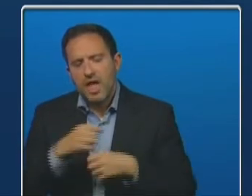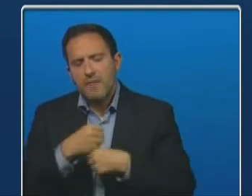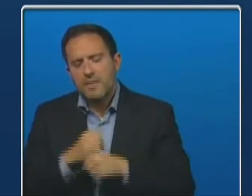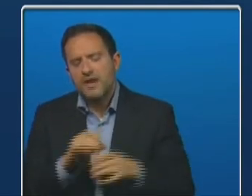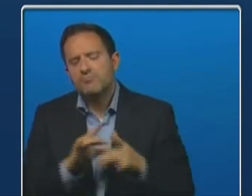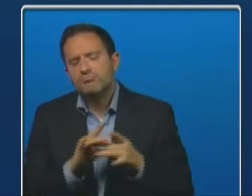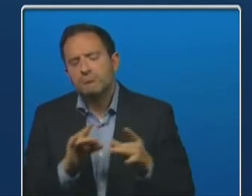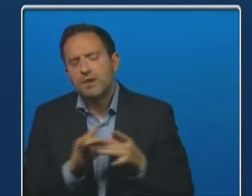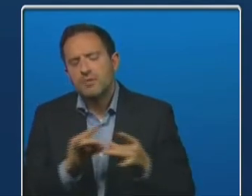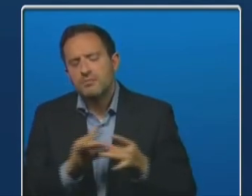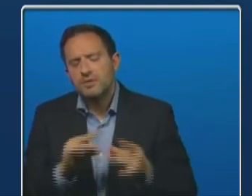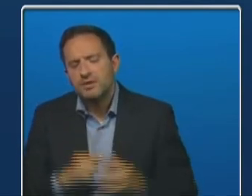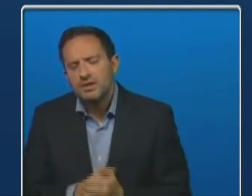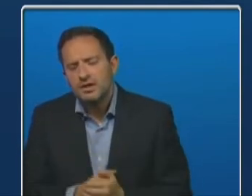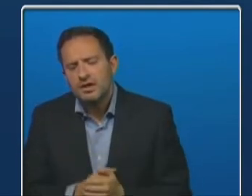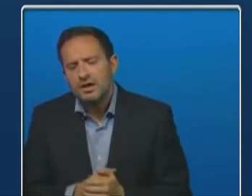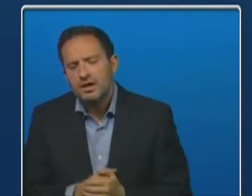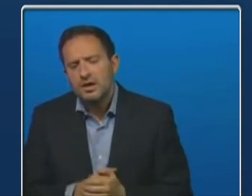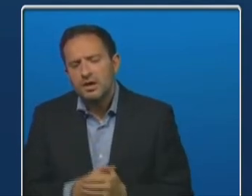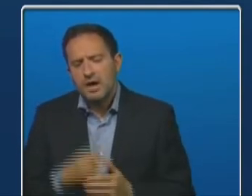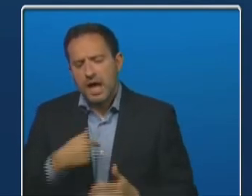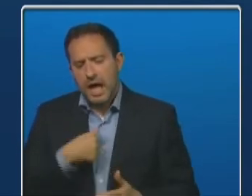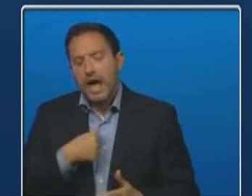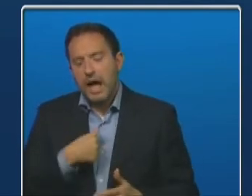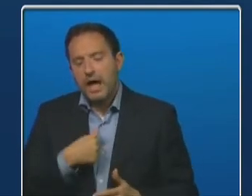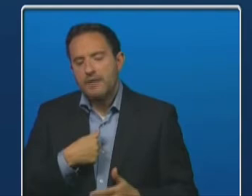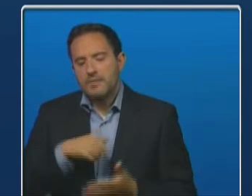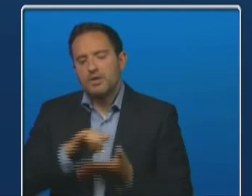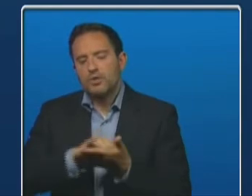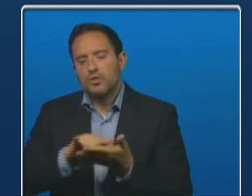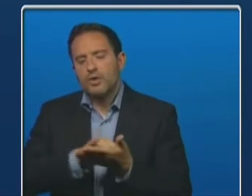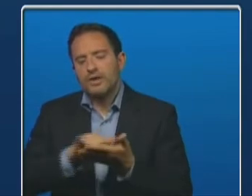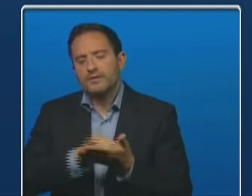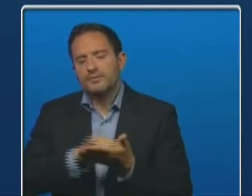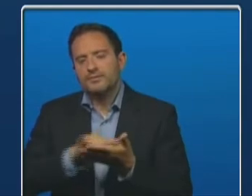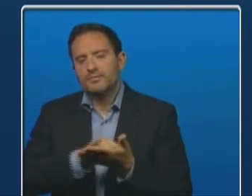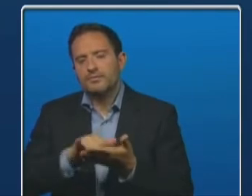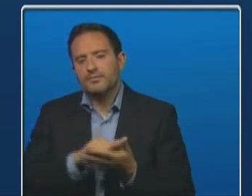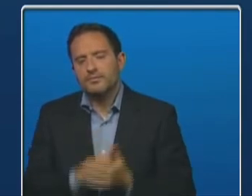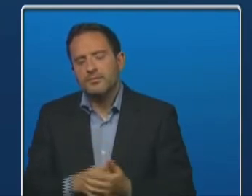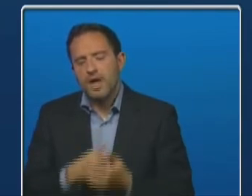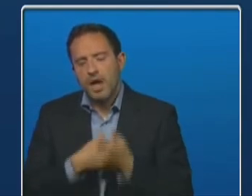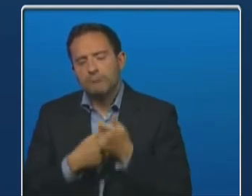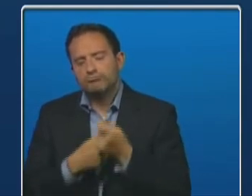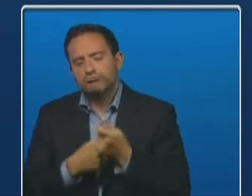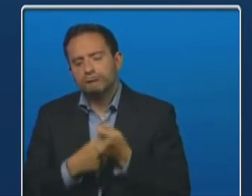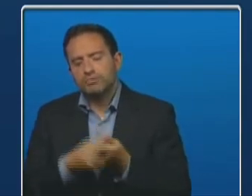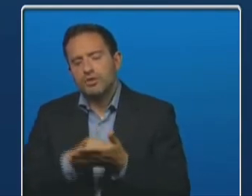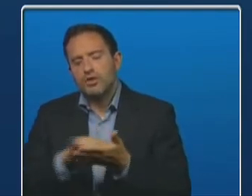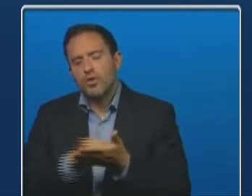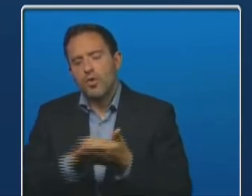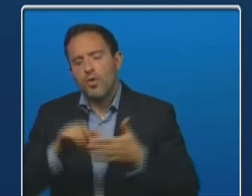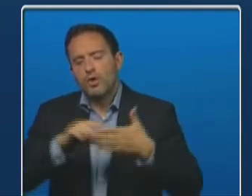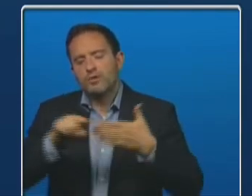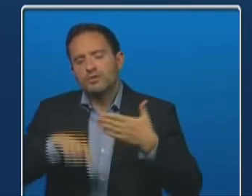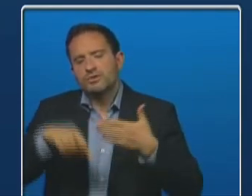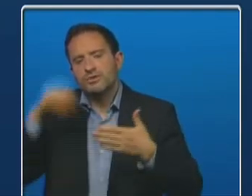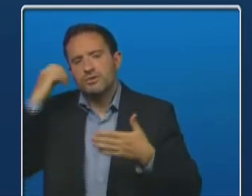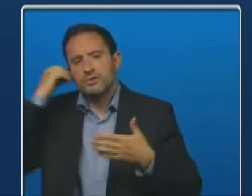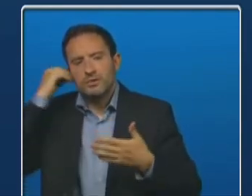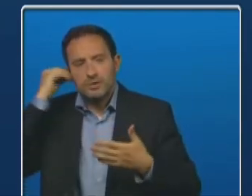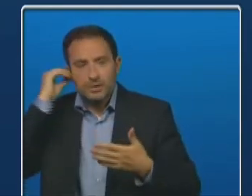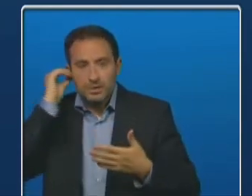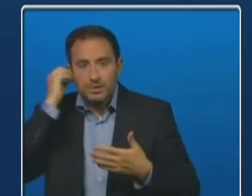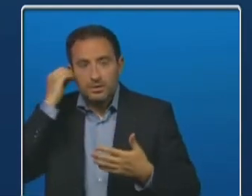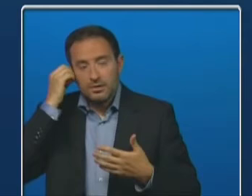it. I'm in New York, so I'm concerned or interested in the New York results. And so the demographer